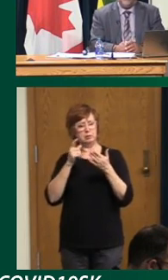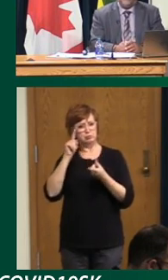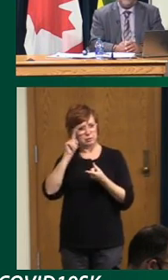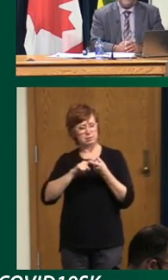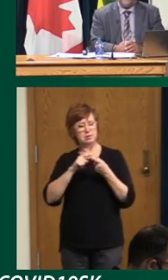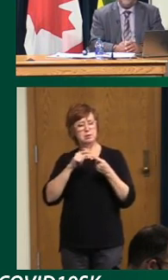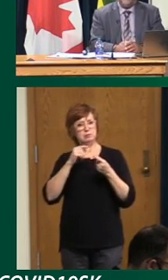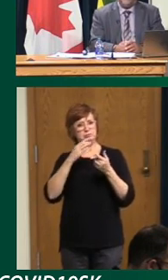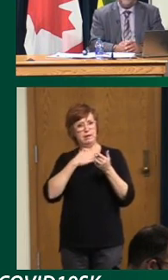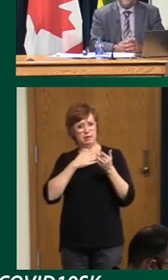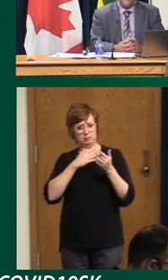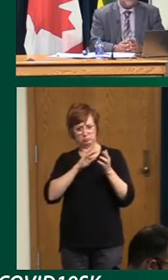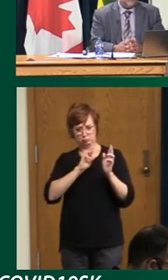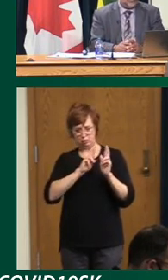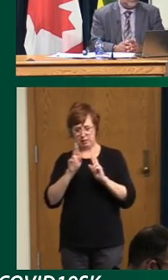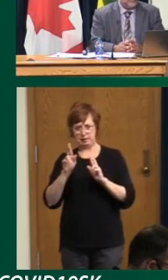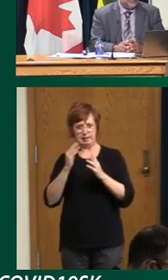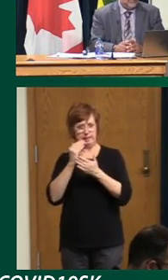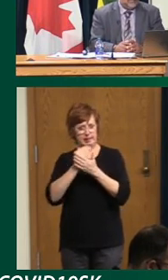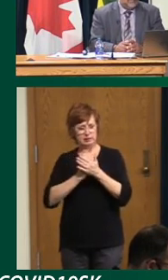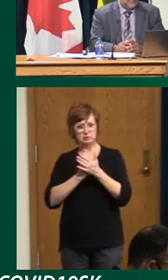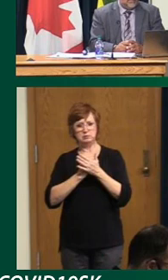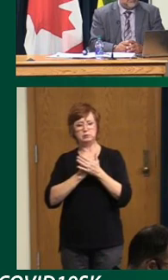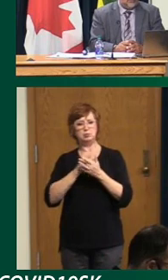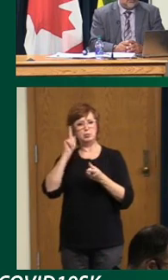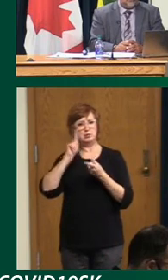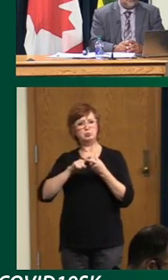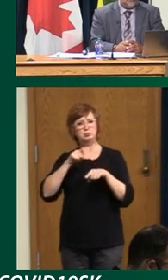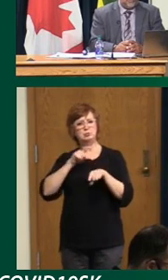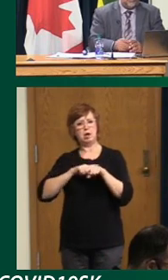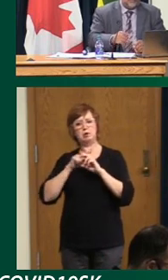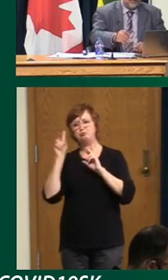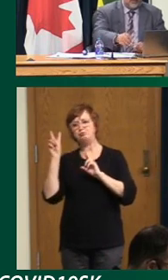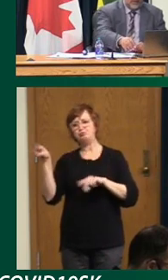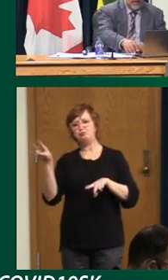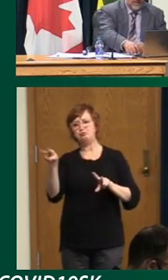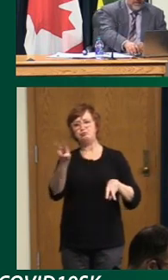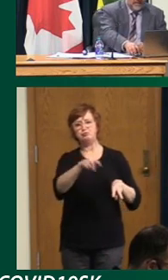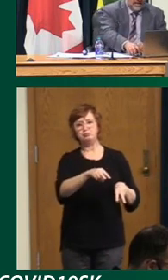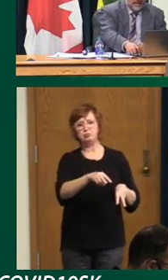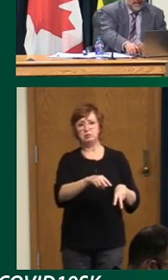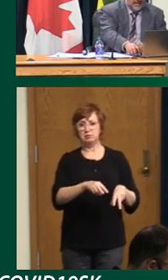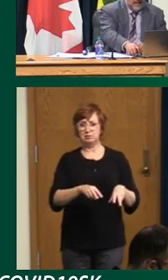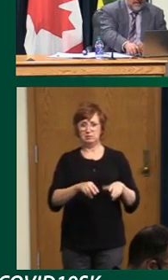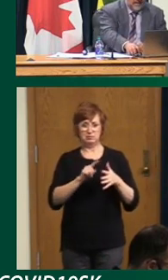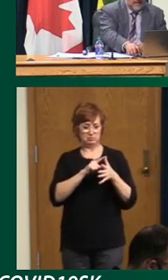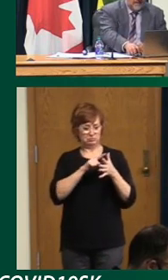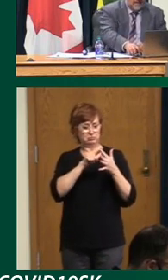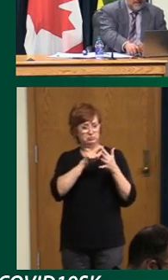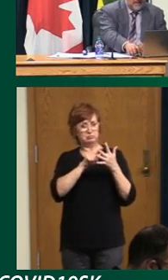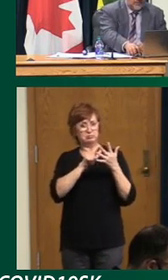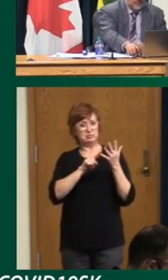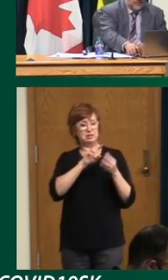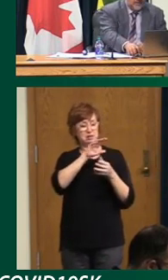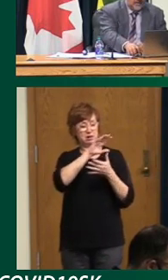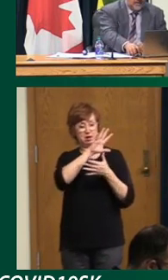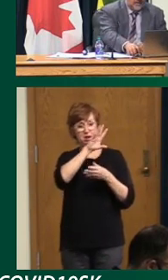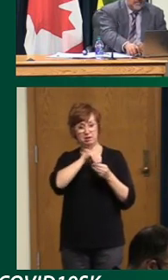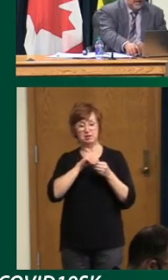need and spend less time browsing. So all of those factors do have an impact.